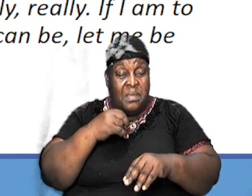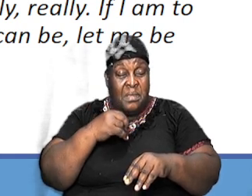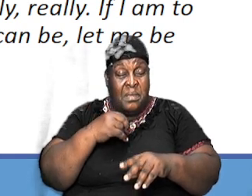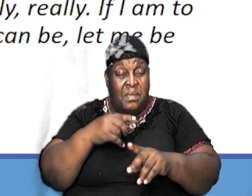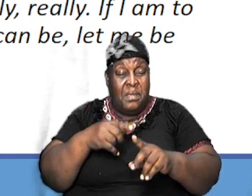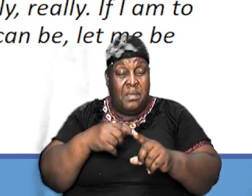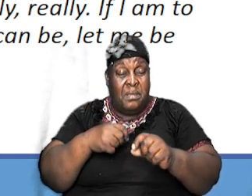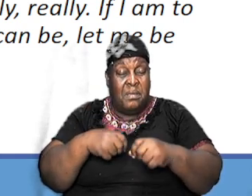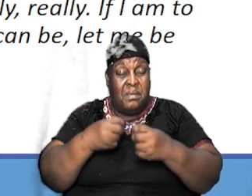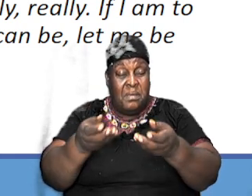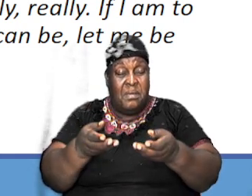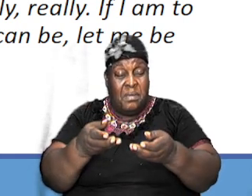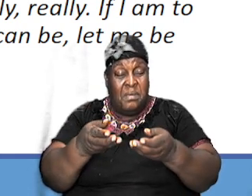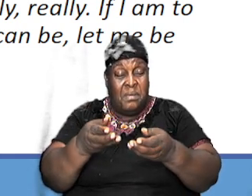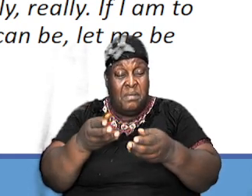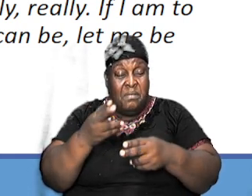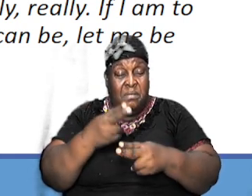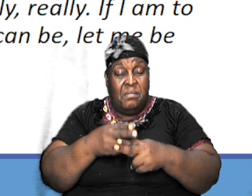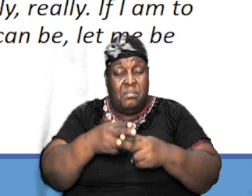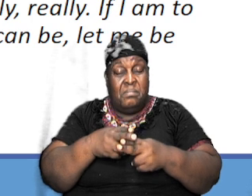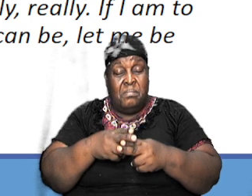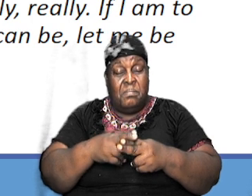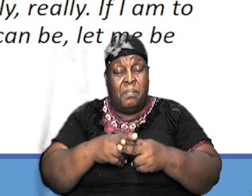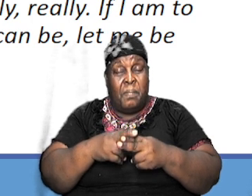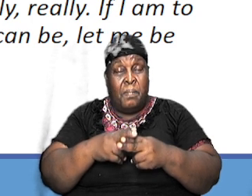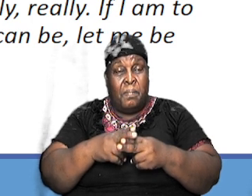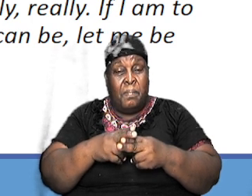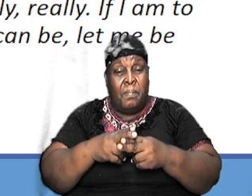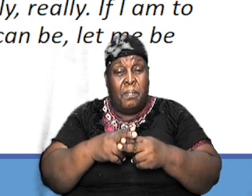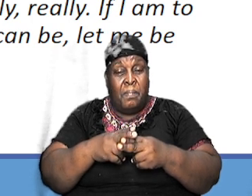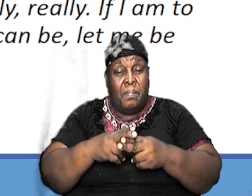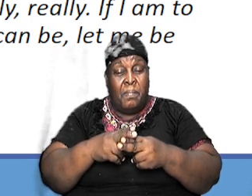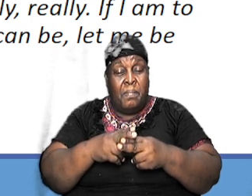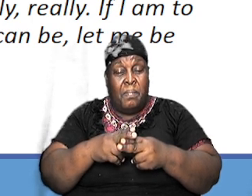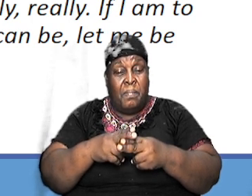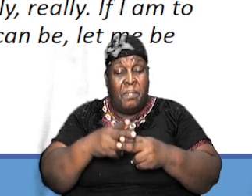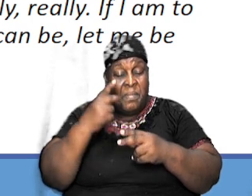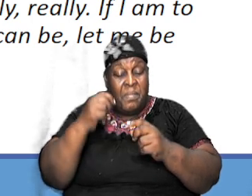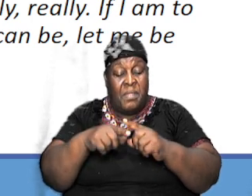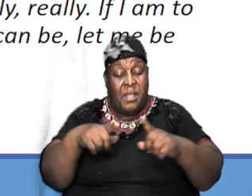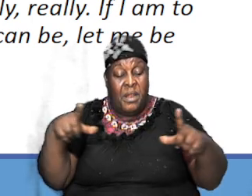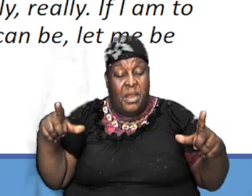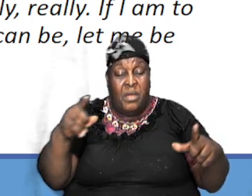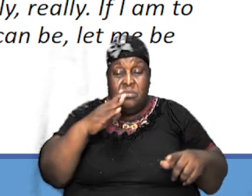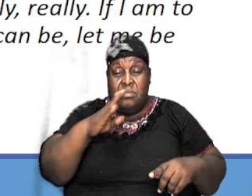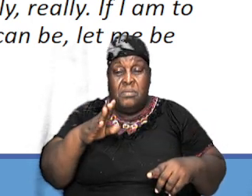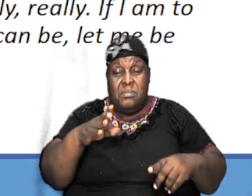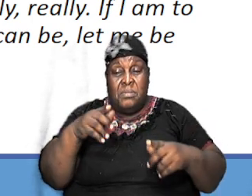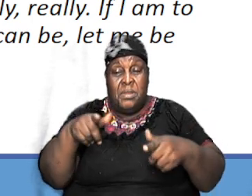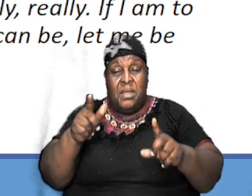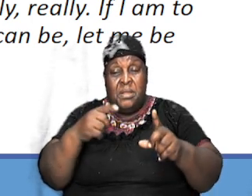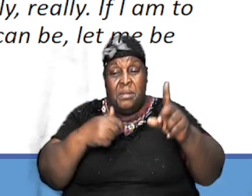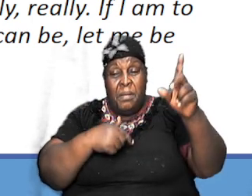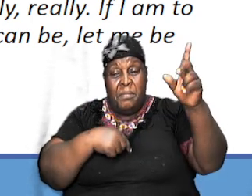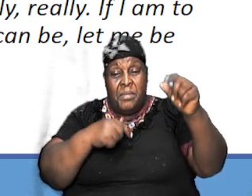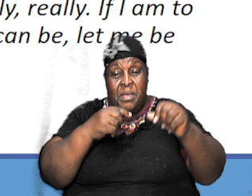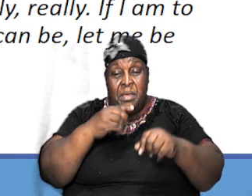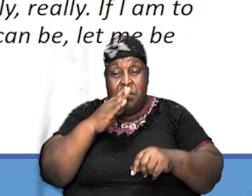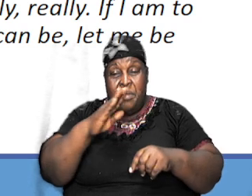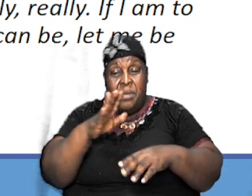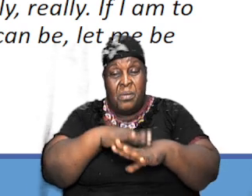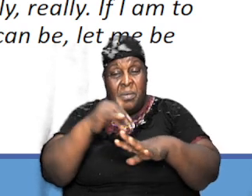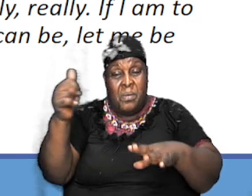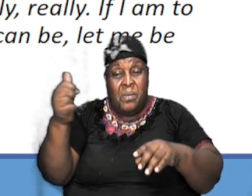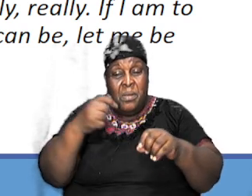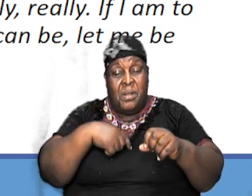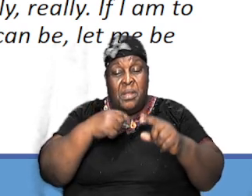expressive of my nature, so far as language can be, let me be called I am. So basically, the